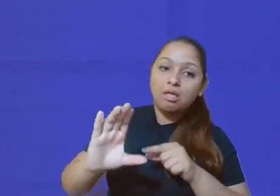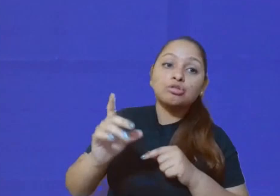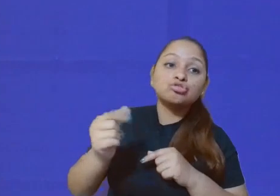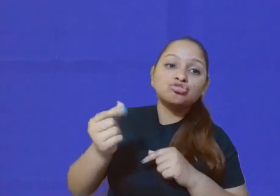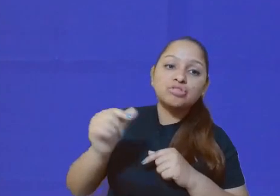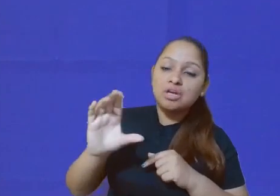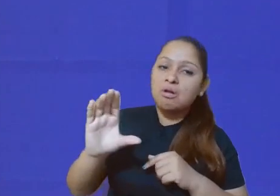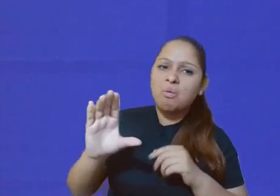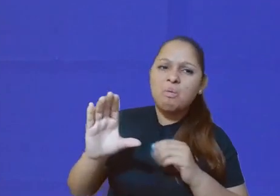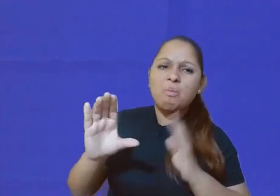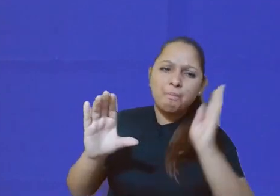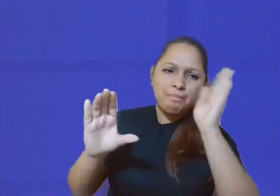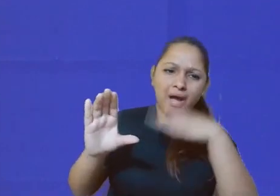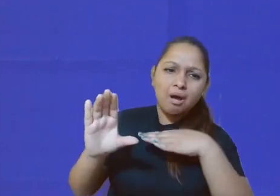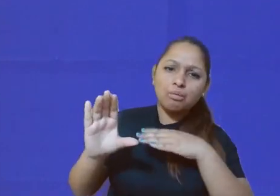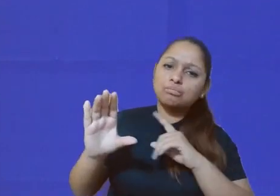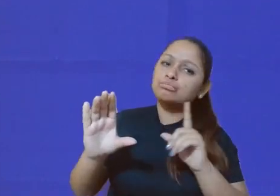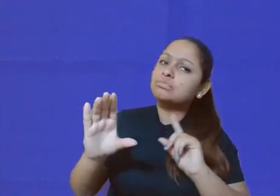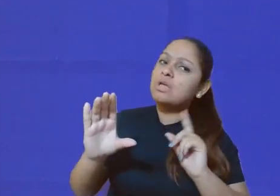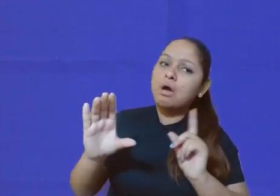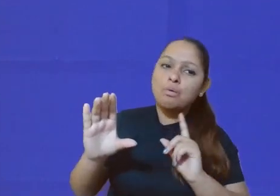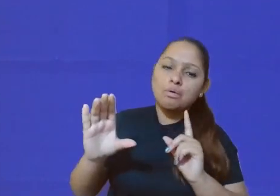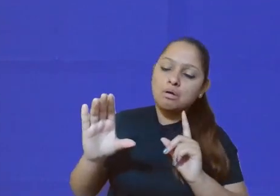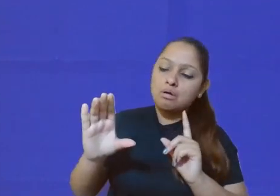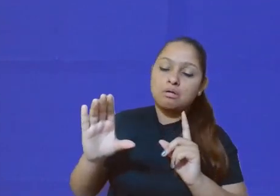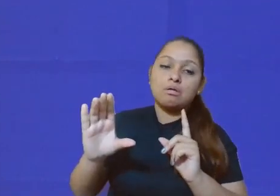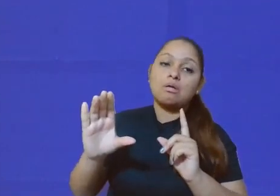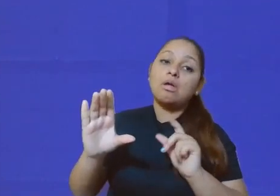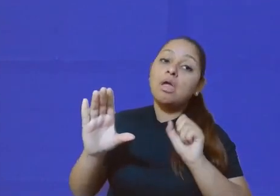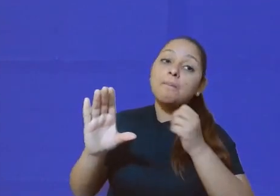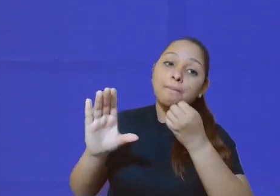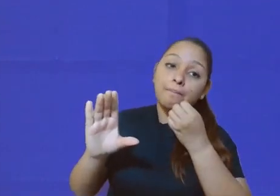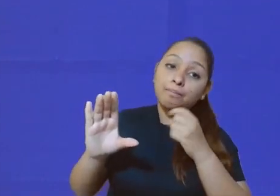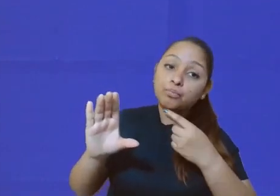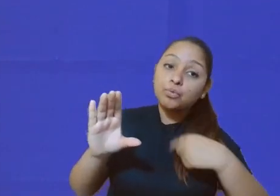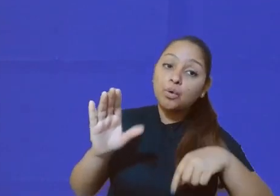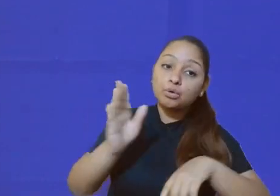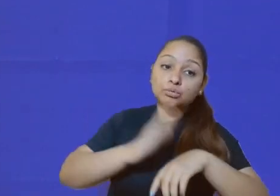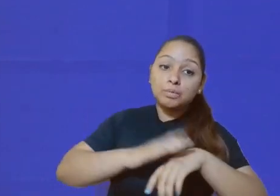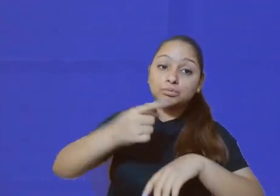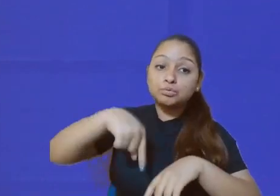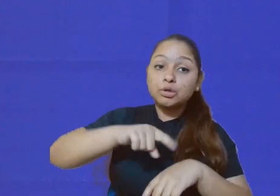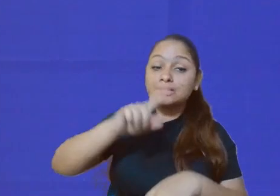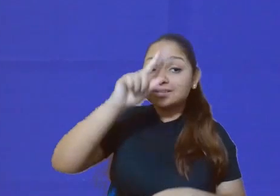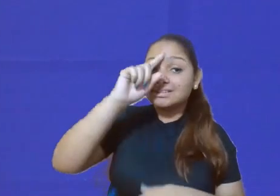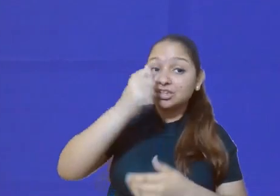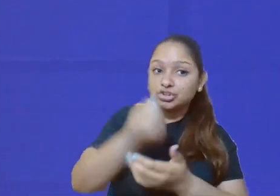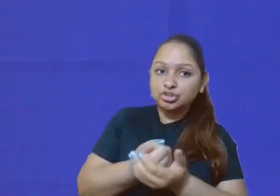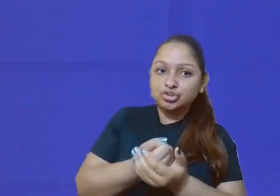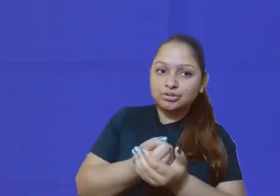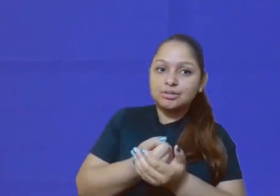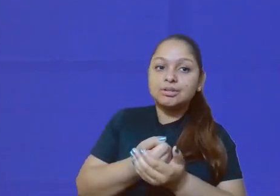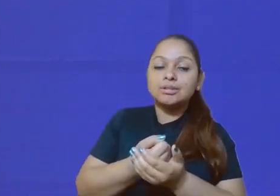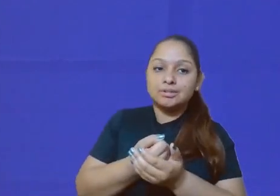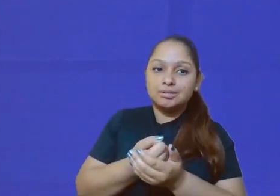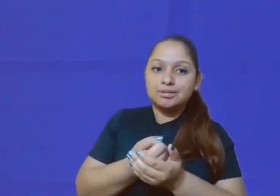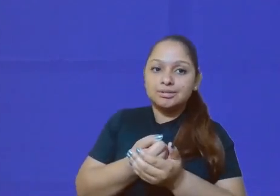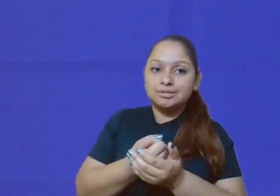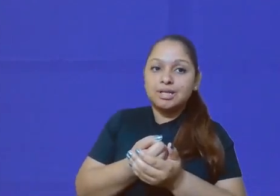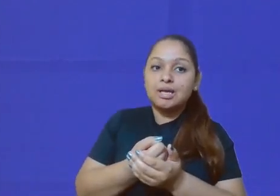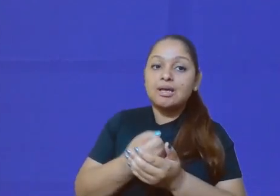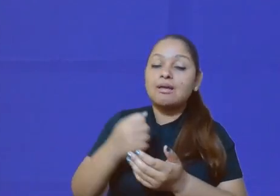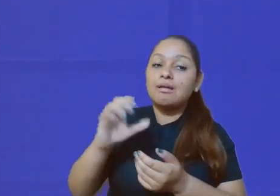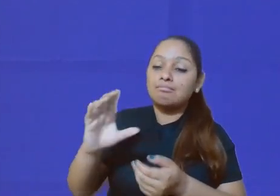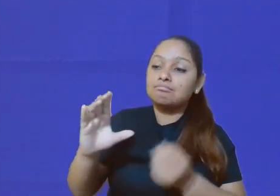it's amoral. It makes, it creates, gains meaning when you apply it to something. And technology is the same.